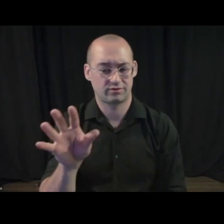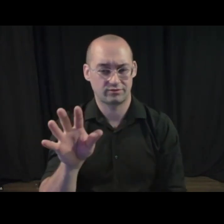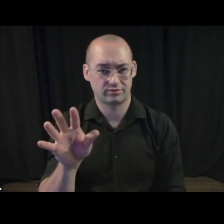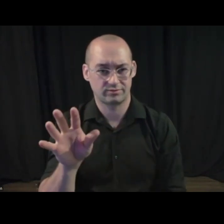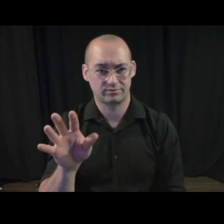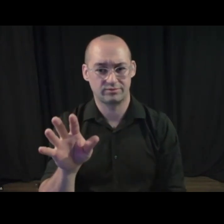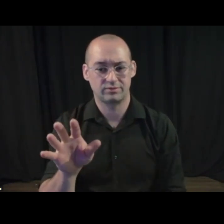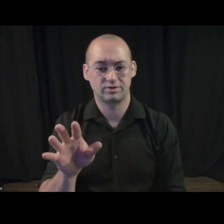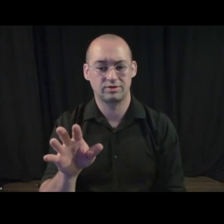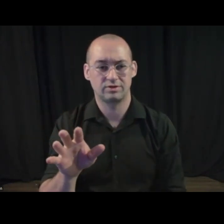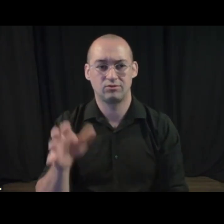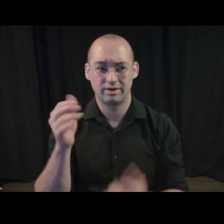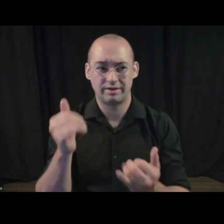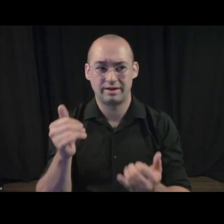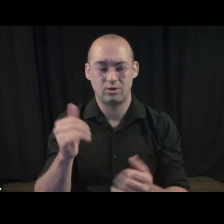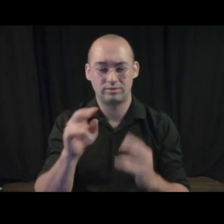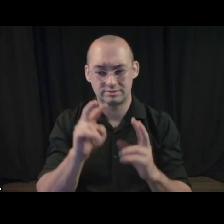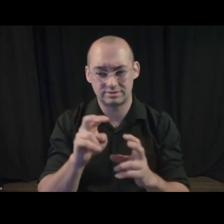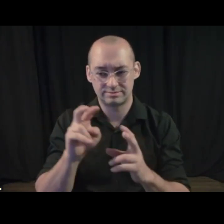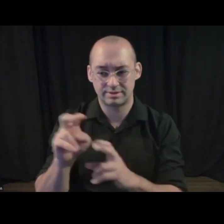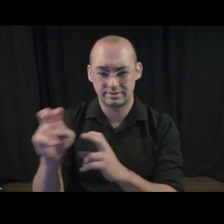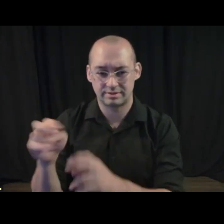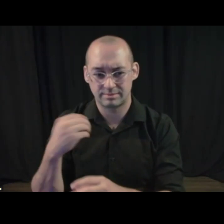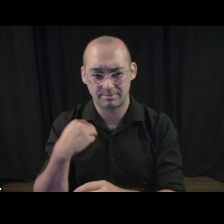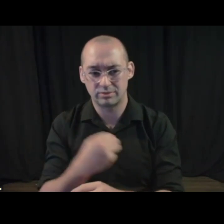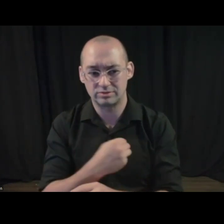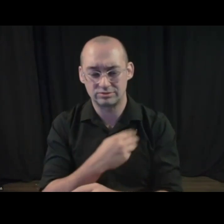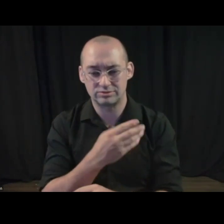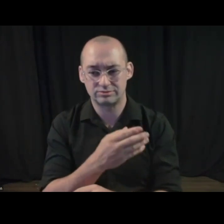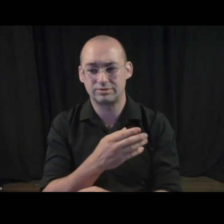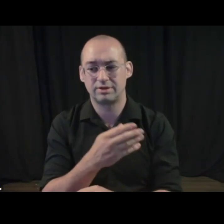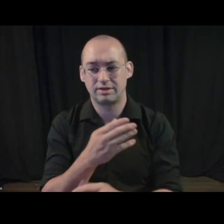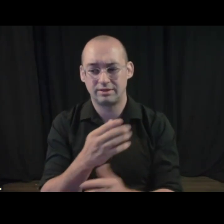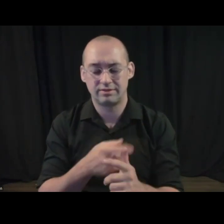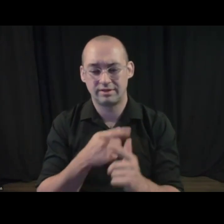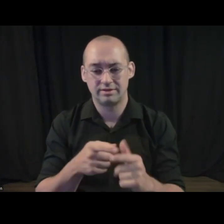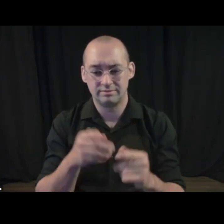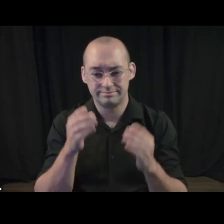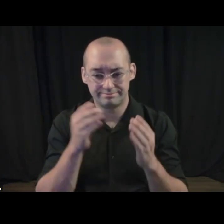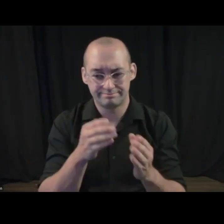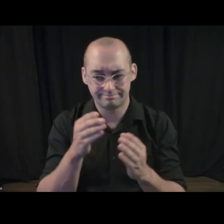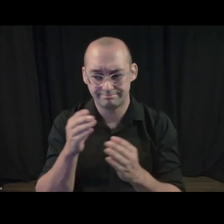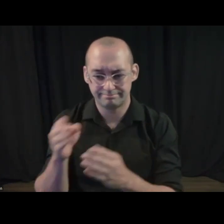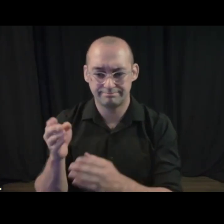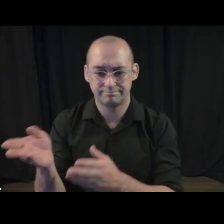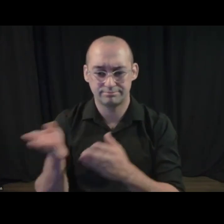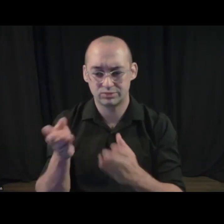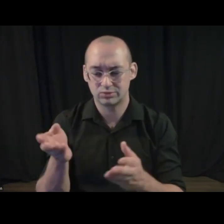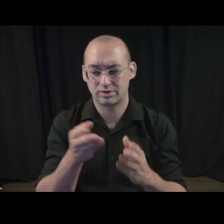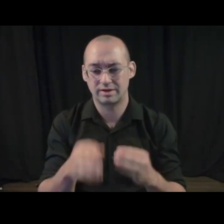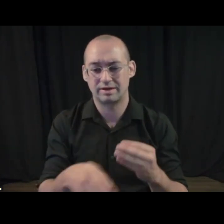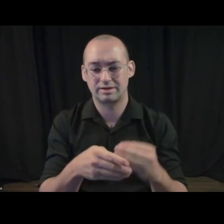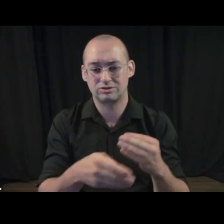we're currently doing an assessment of our membership, and we'll be doing some targeted recruitment to bring on